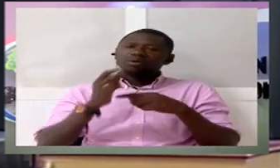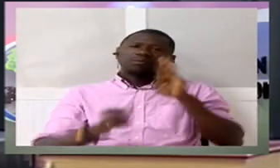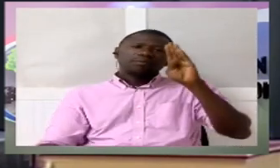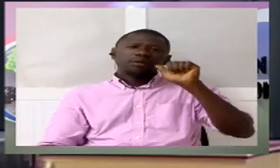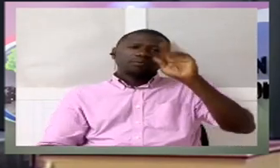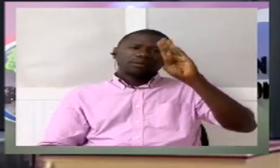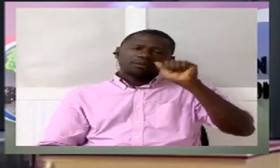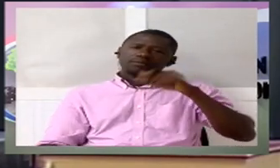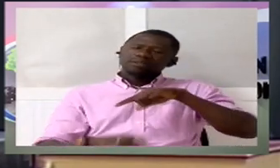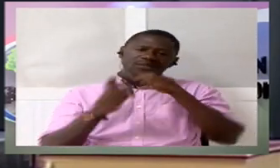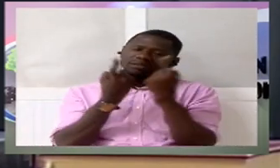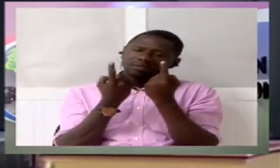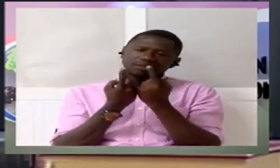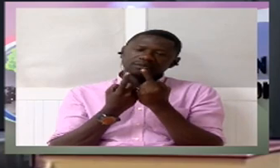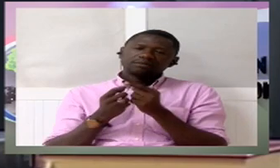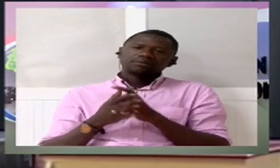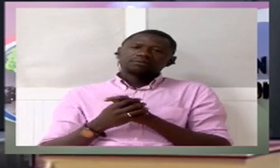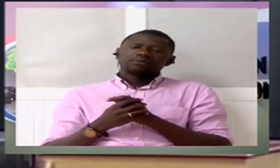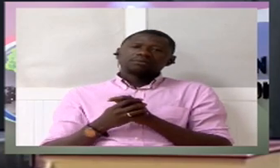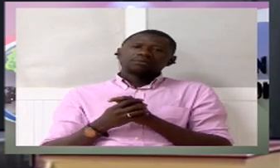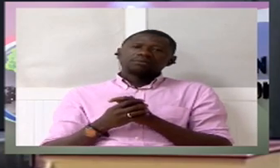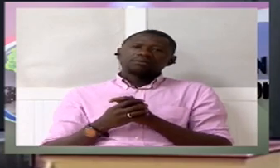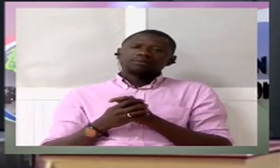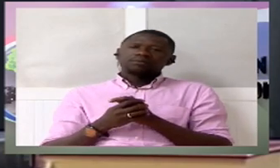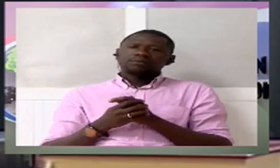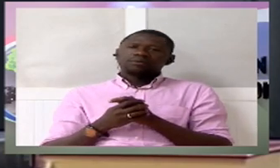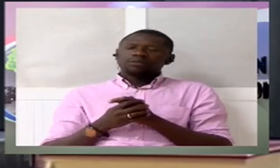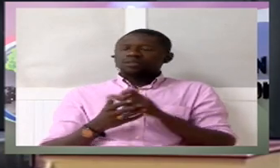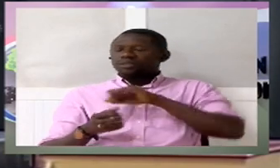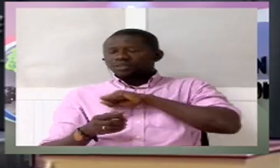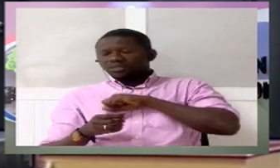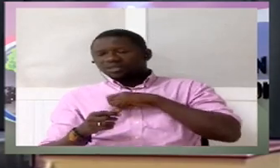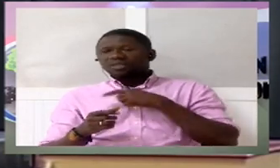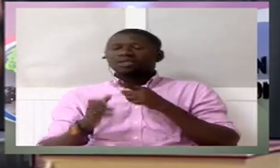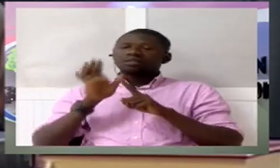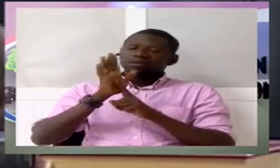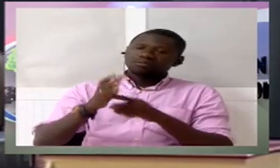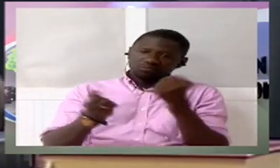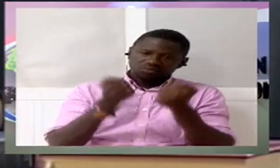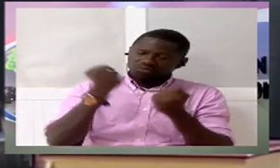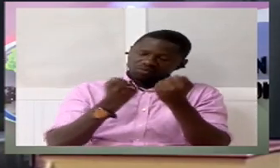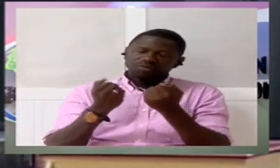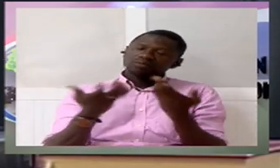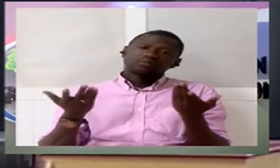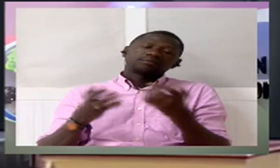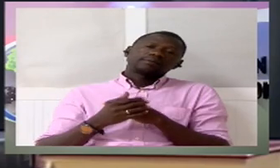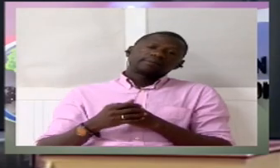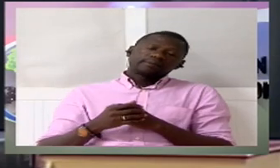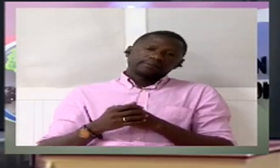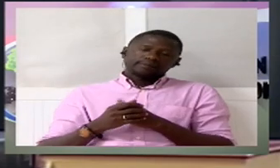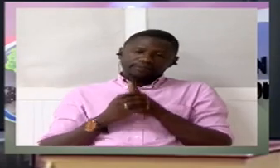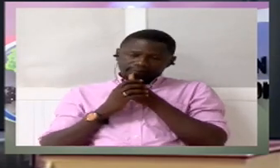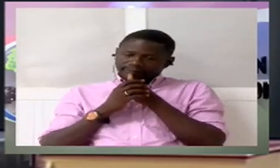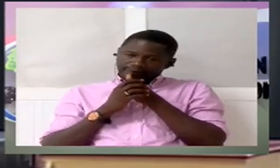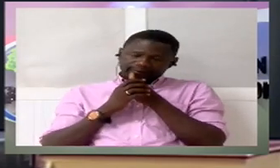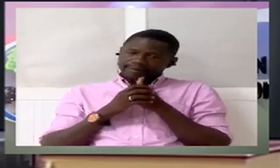Baba's wealth. There are things that are with them, their